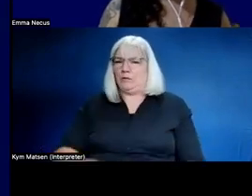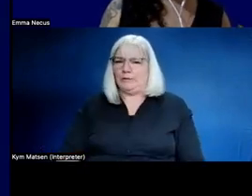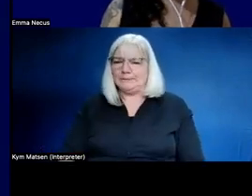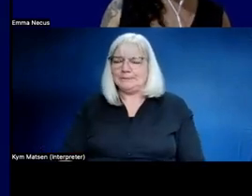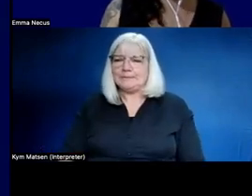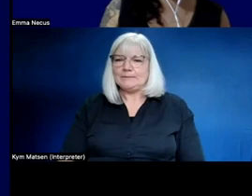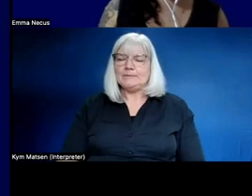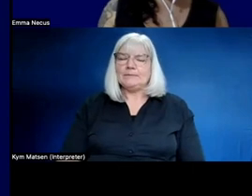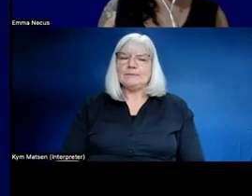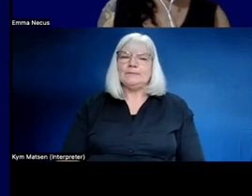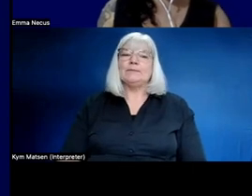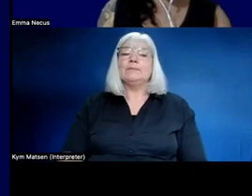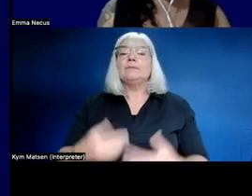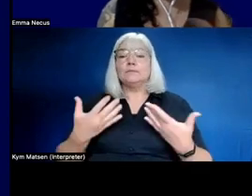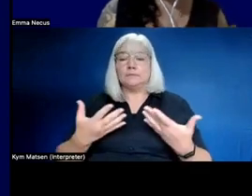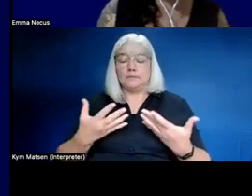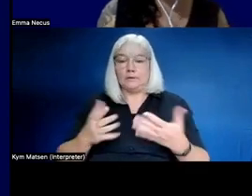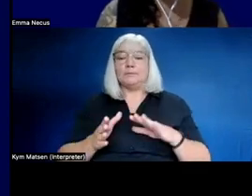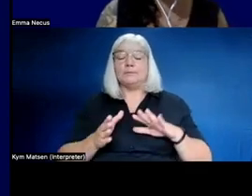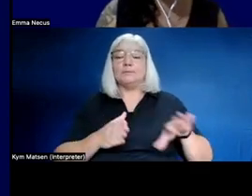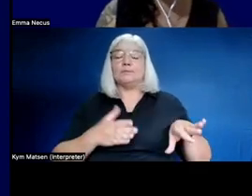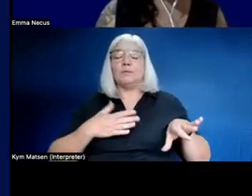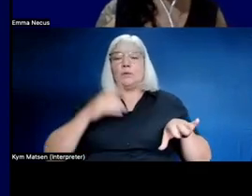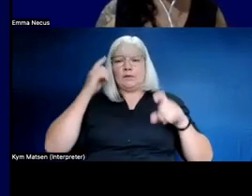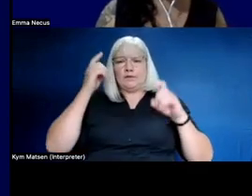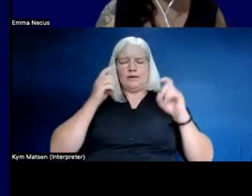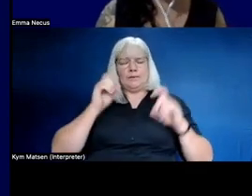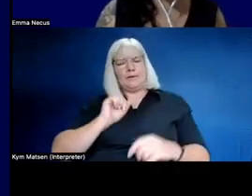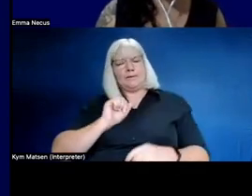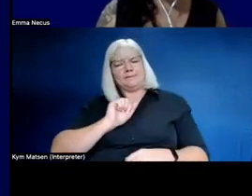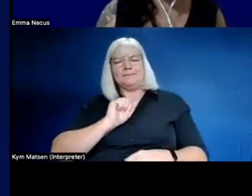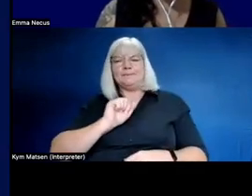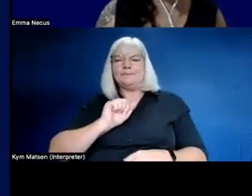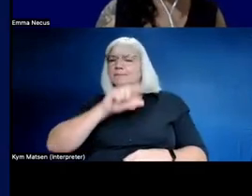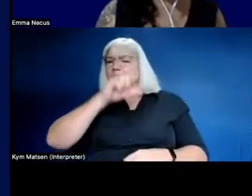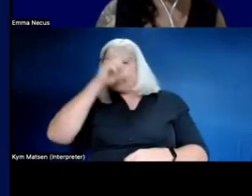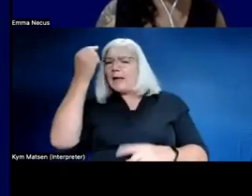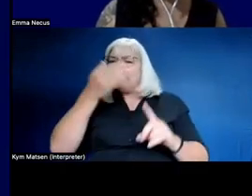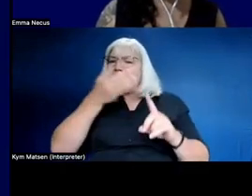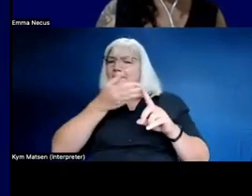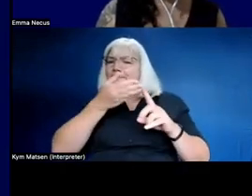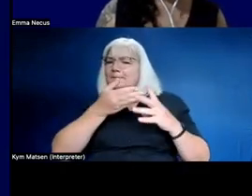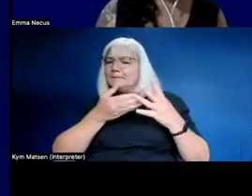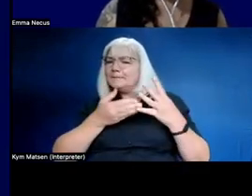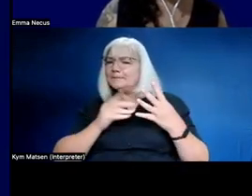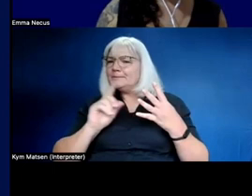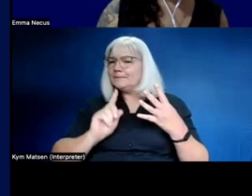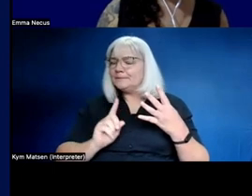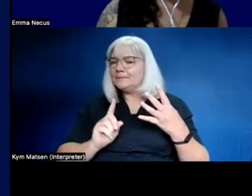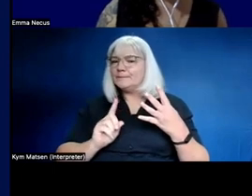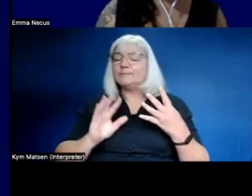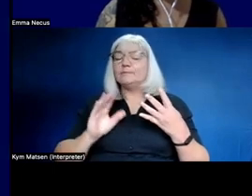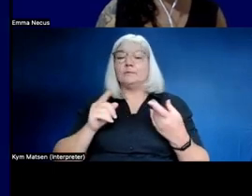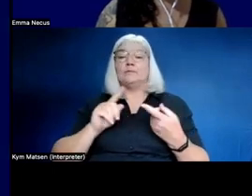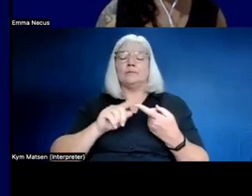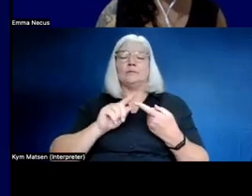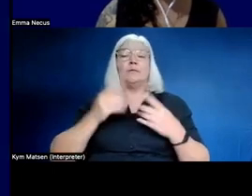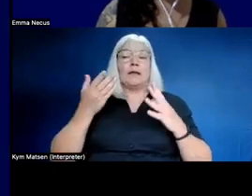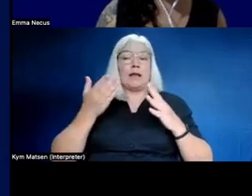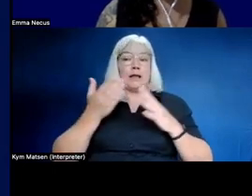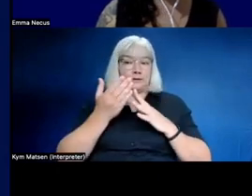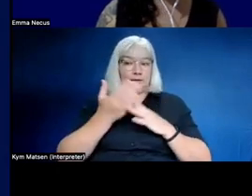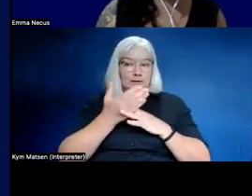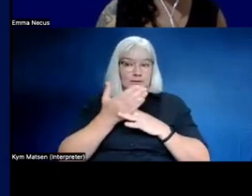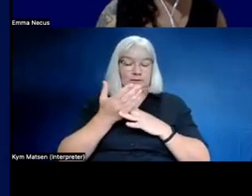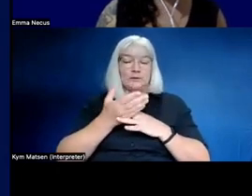So let's think of areas we want to focus on with Zoe and the goals that we might have for her. So for access, we're going to focus on